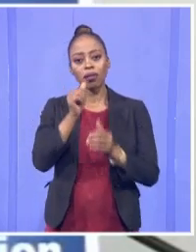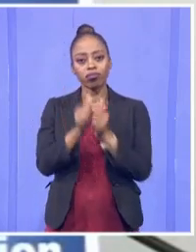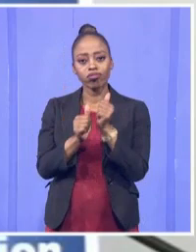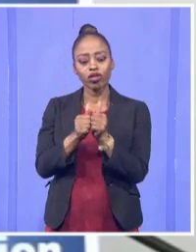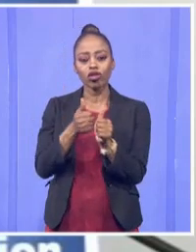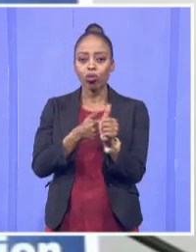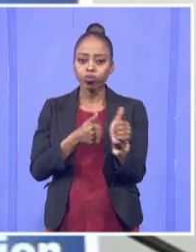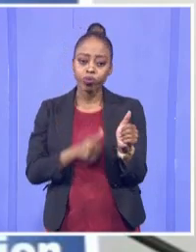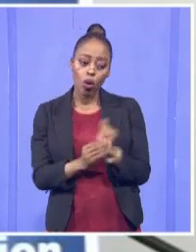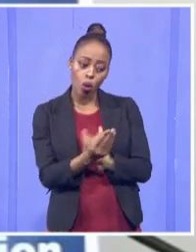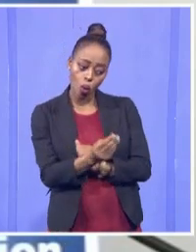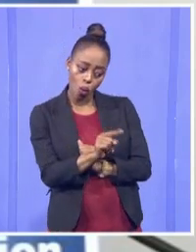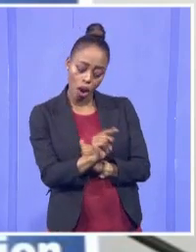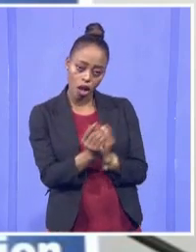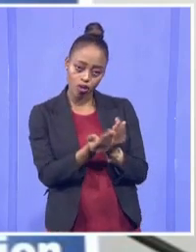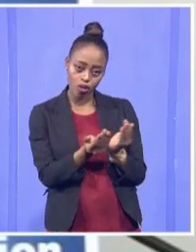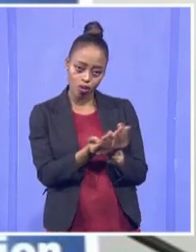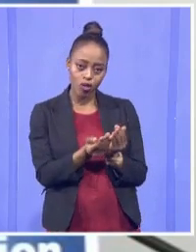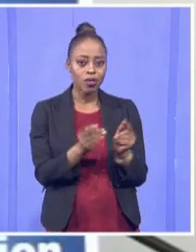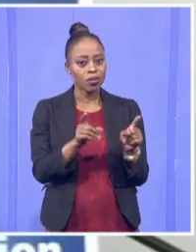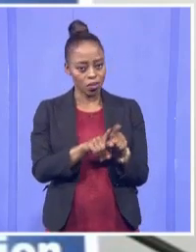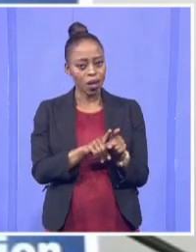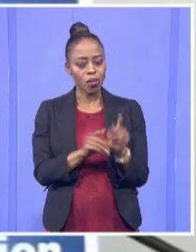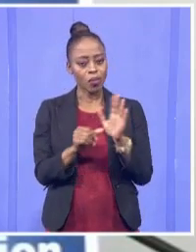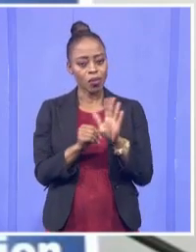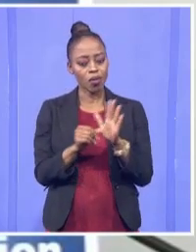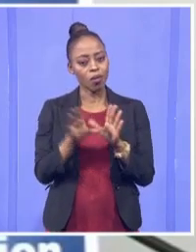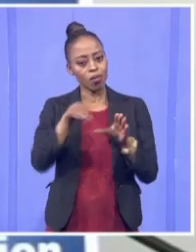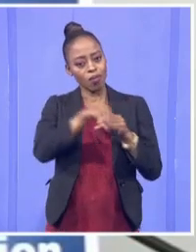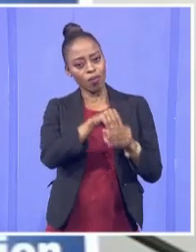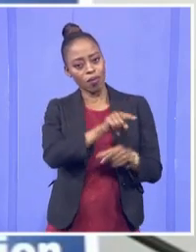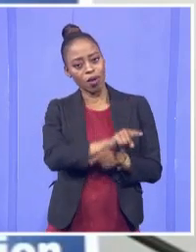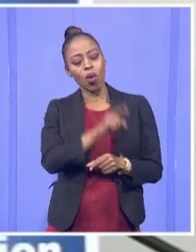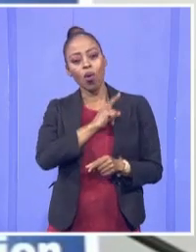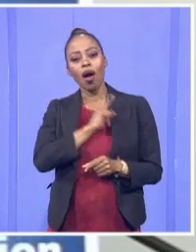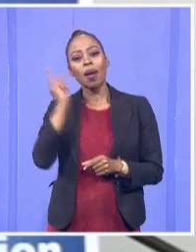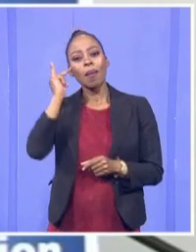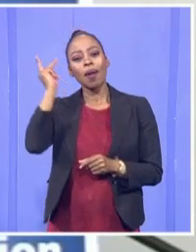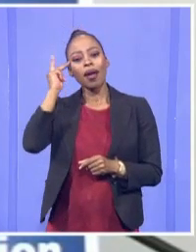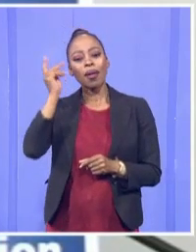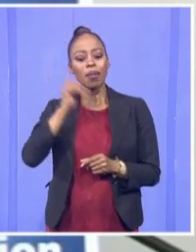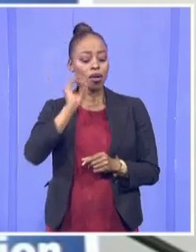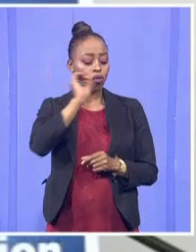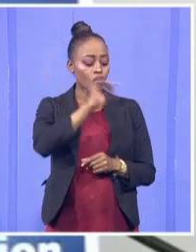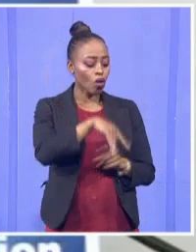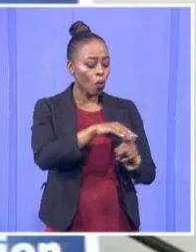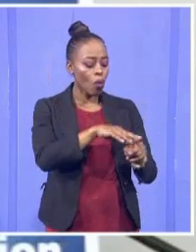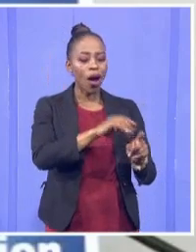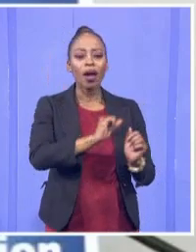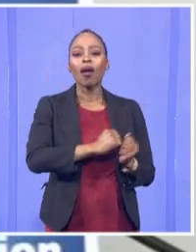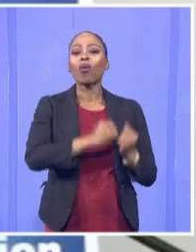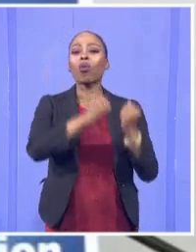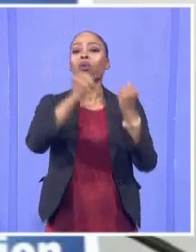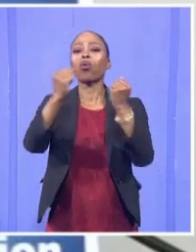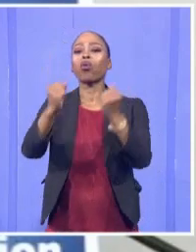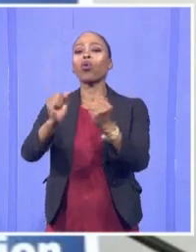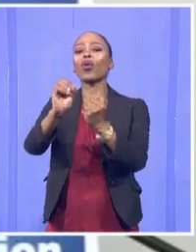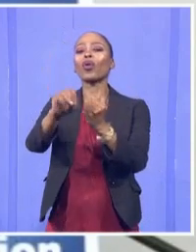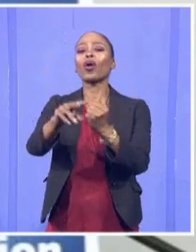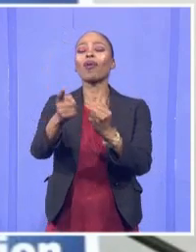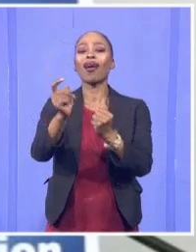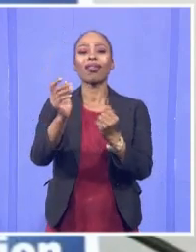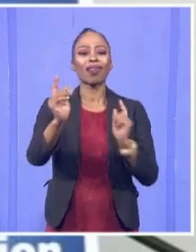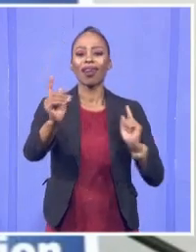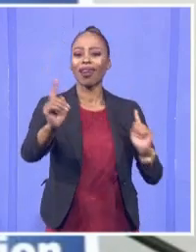school, will also prioritize it so that parents don't have to drop a child in one school, drive again, and drop